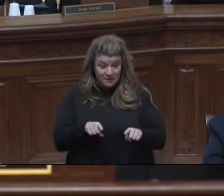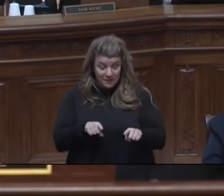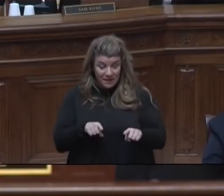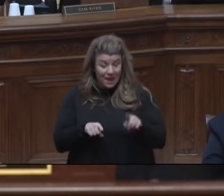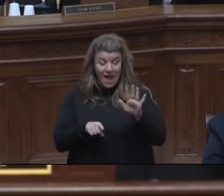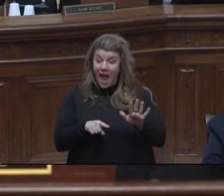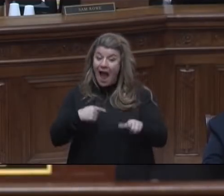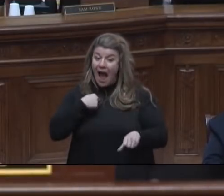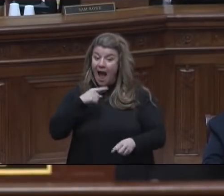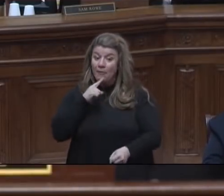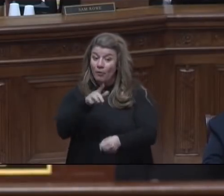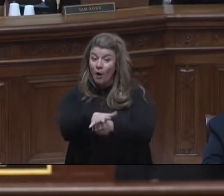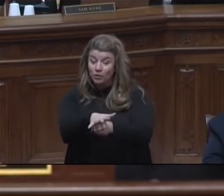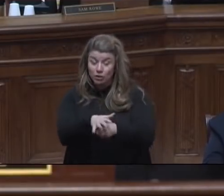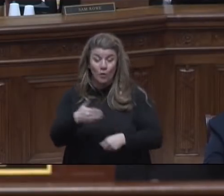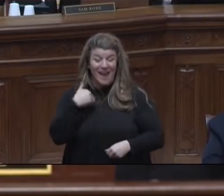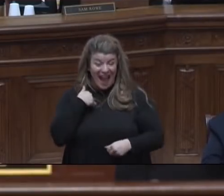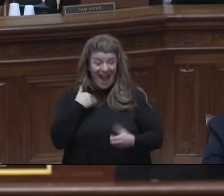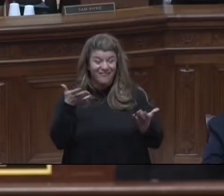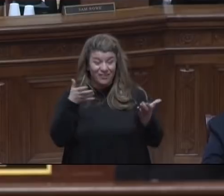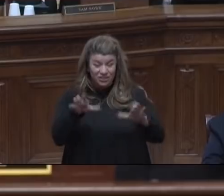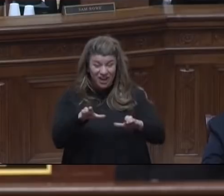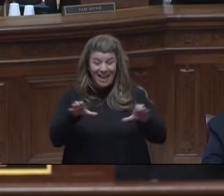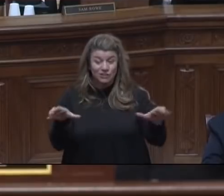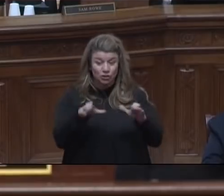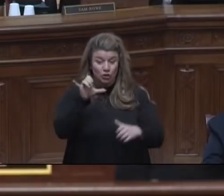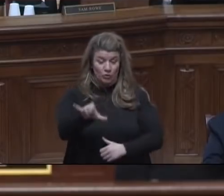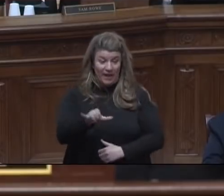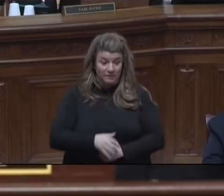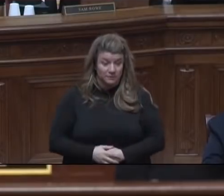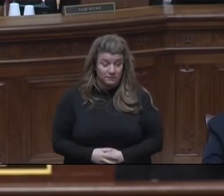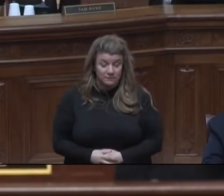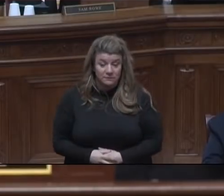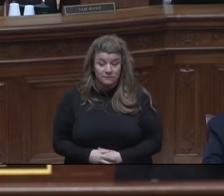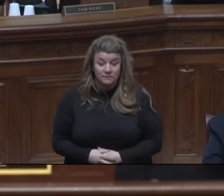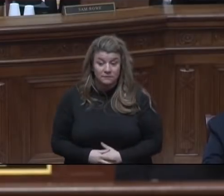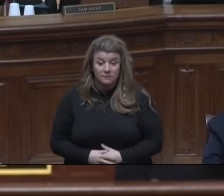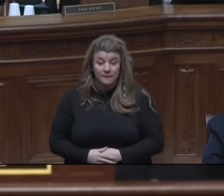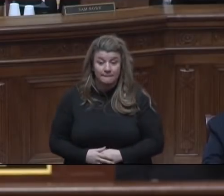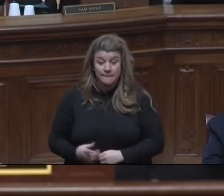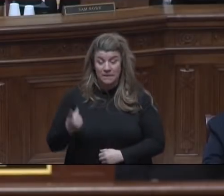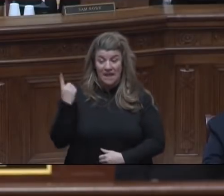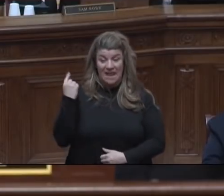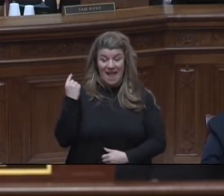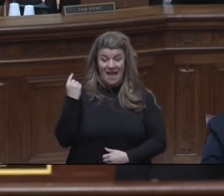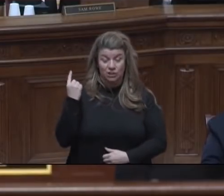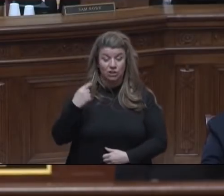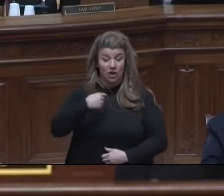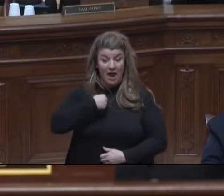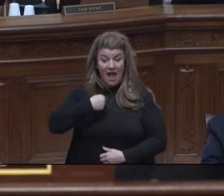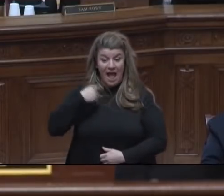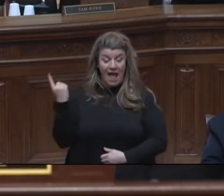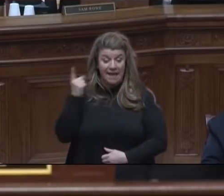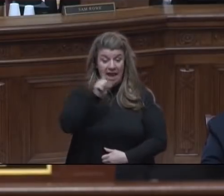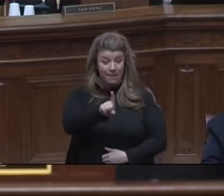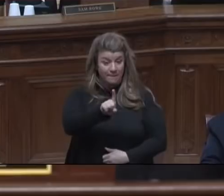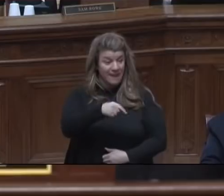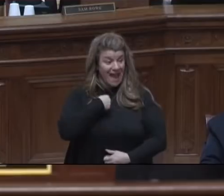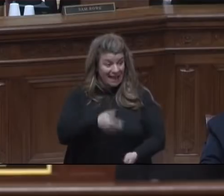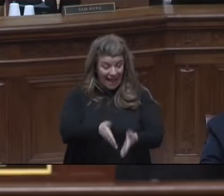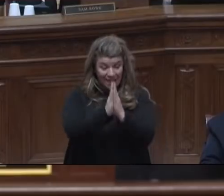I'll promise you we have the chance to do just exactly that. Last year I came to you and asked